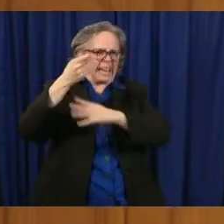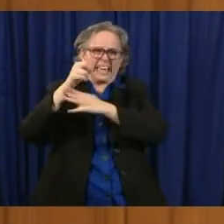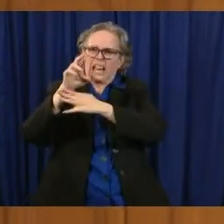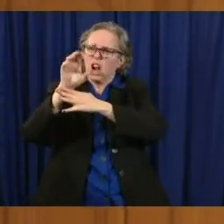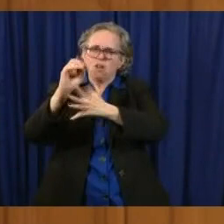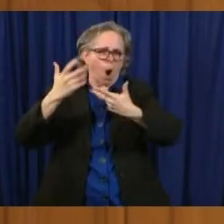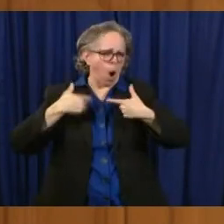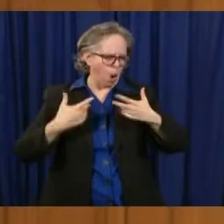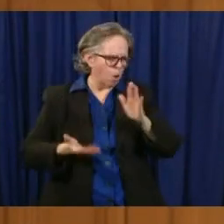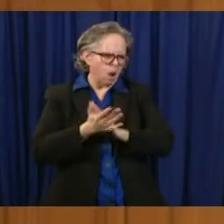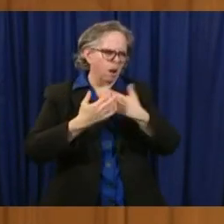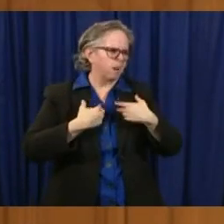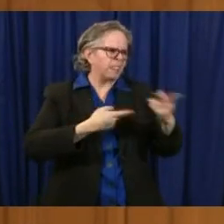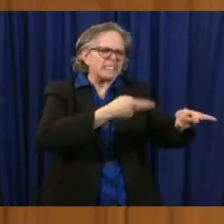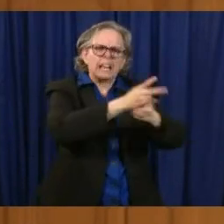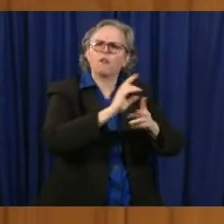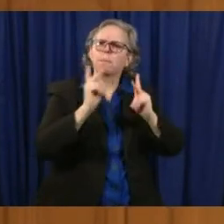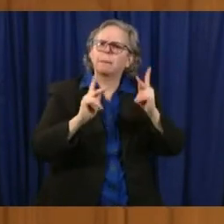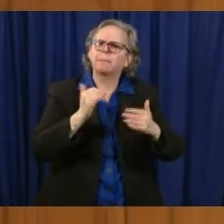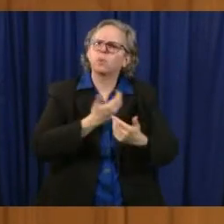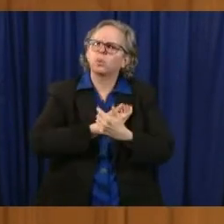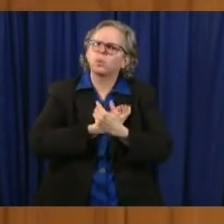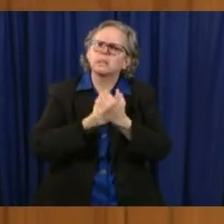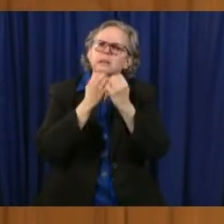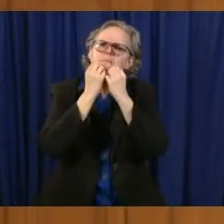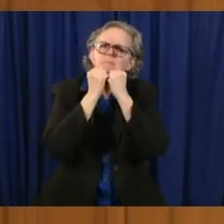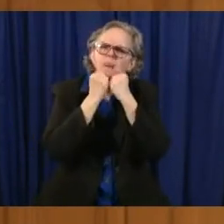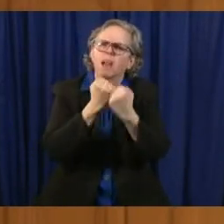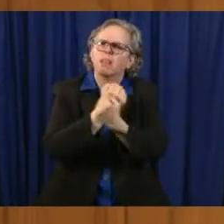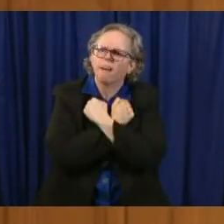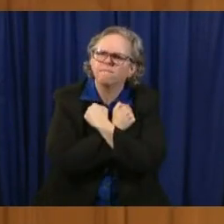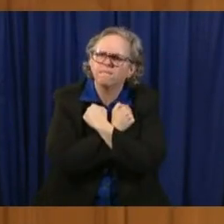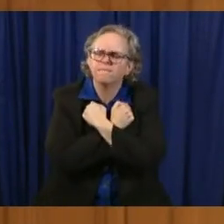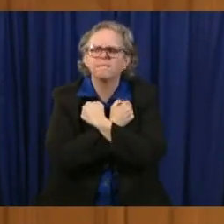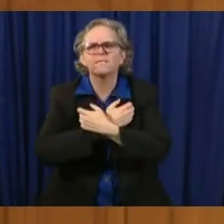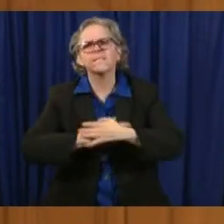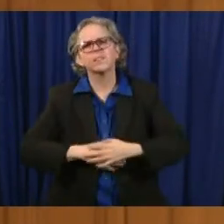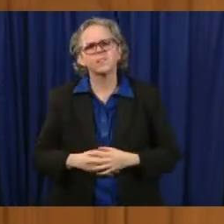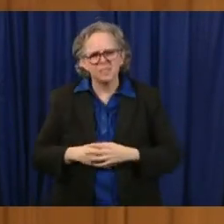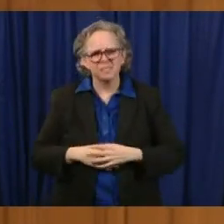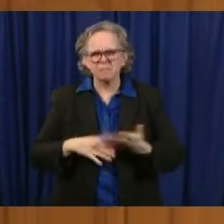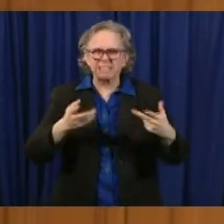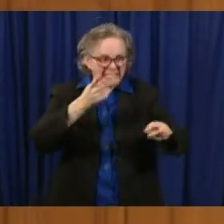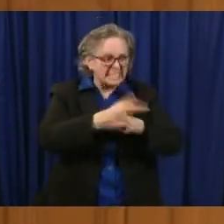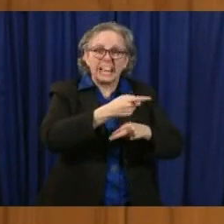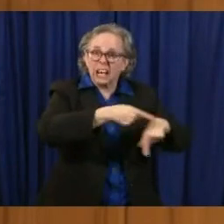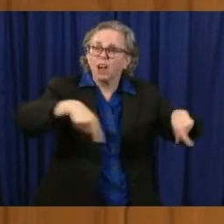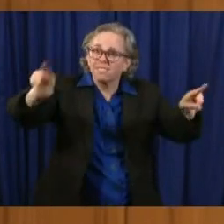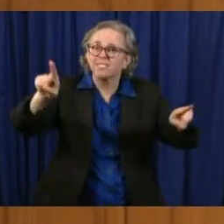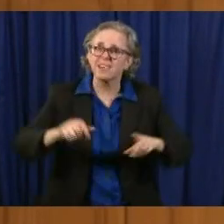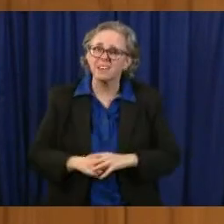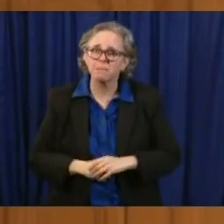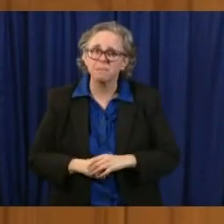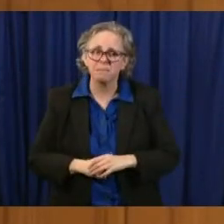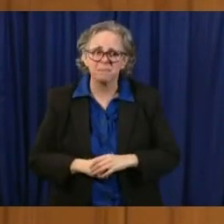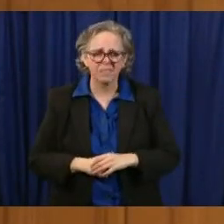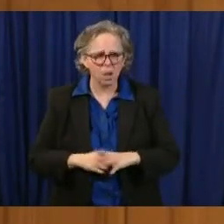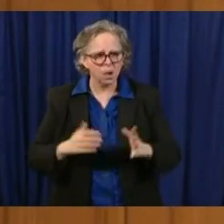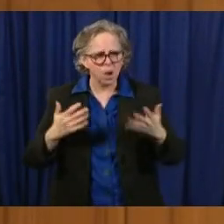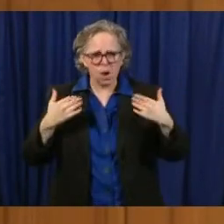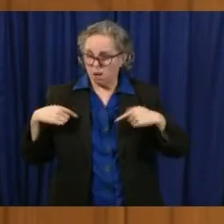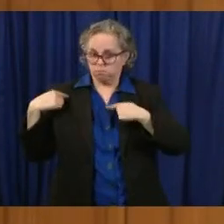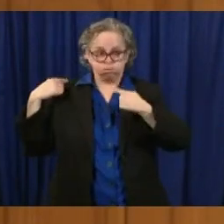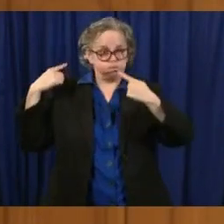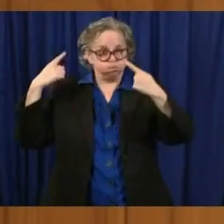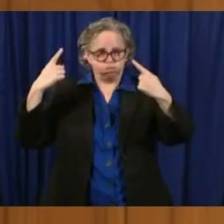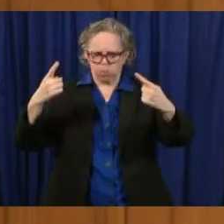we can to protect them. So similarly, we've been collecting data. It's been in our charts all along about the percentage of cases